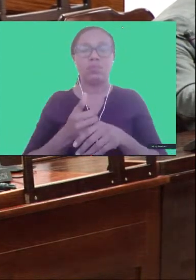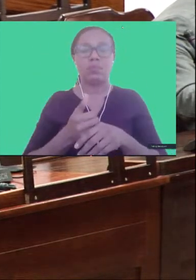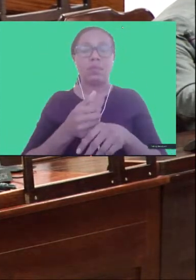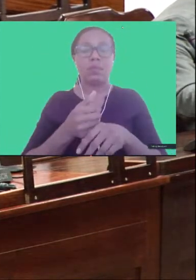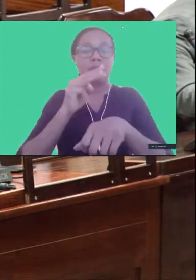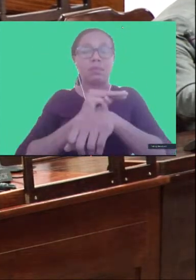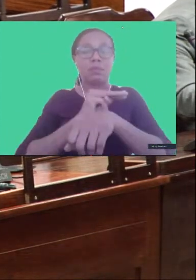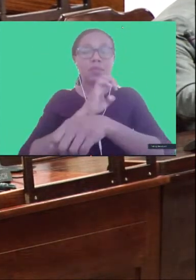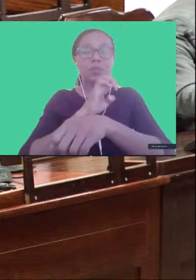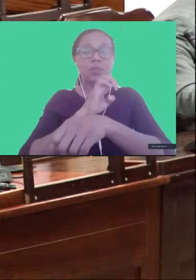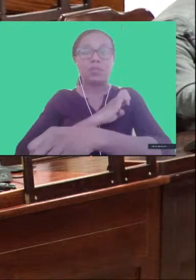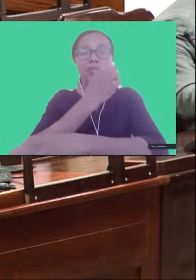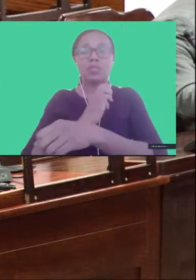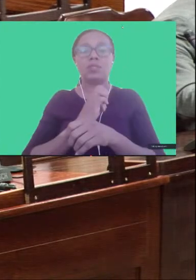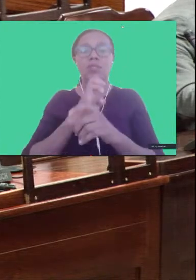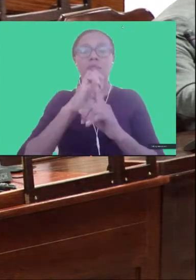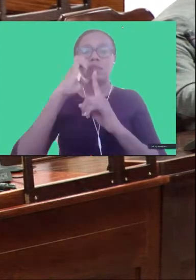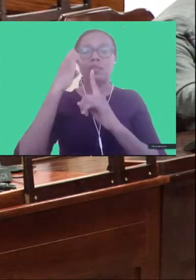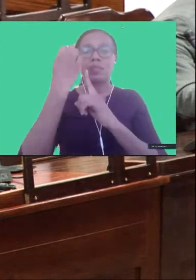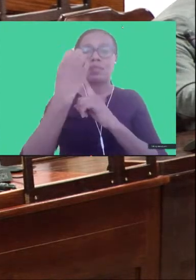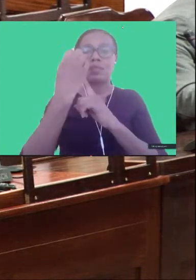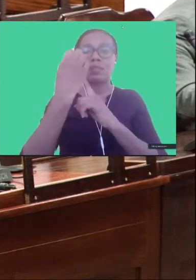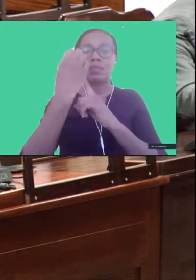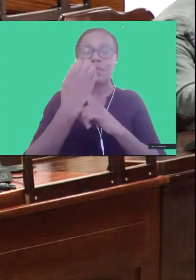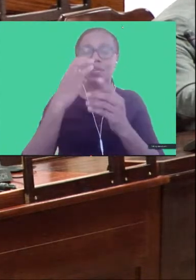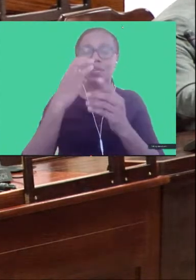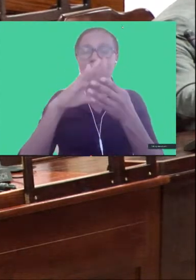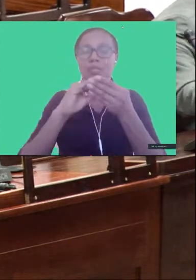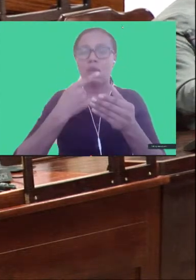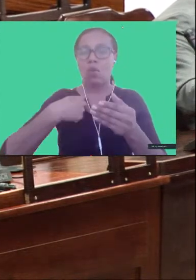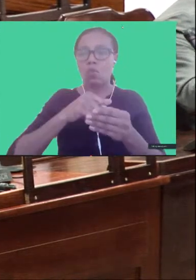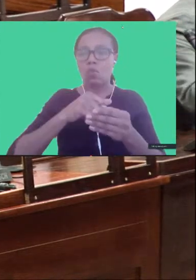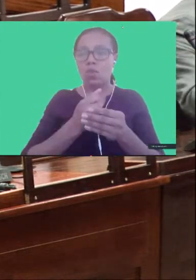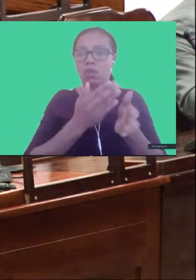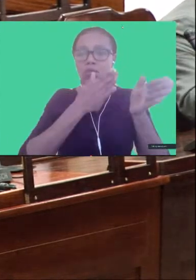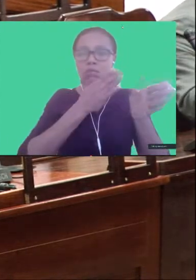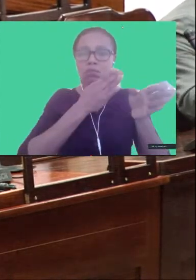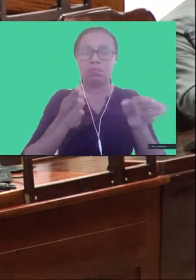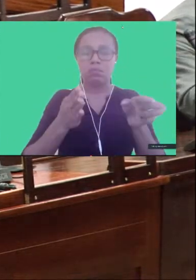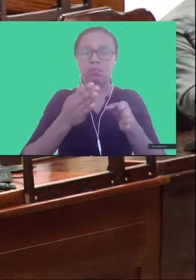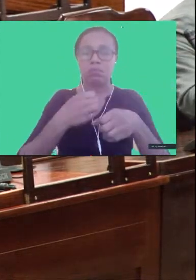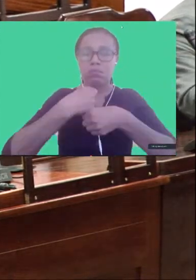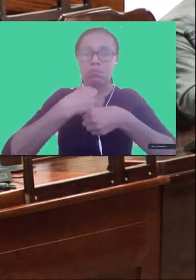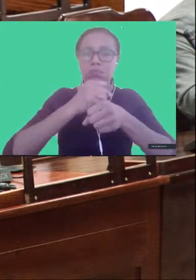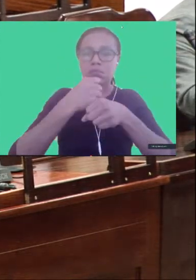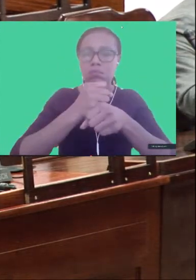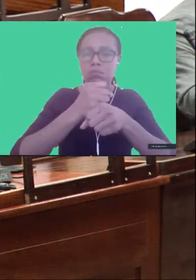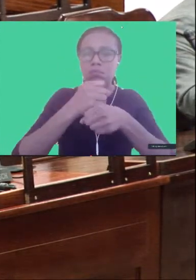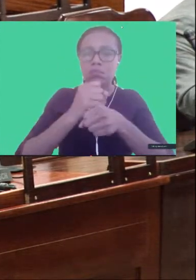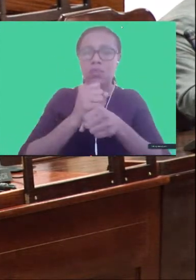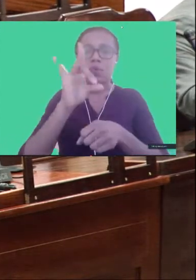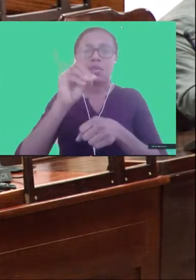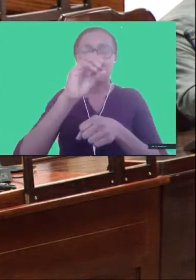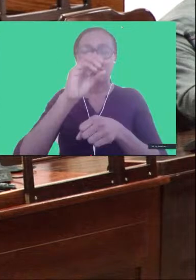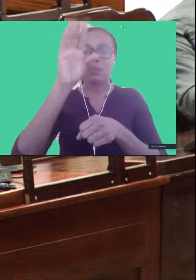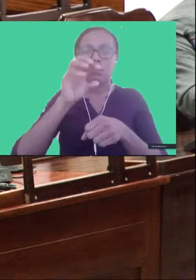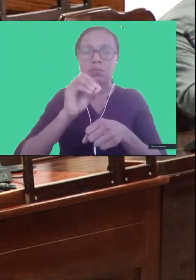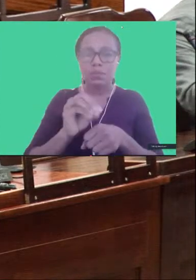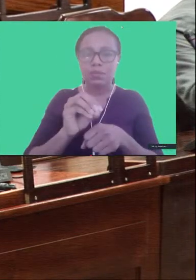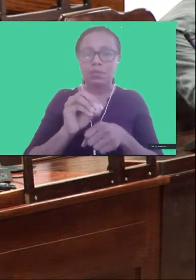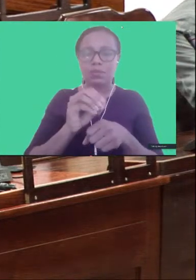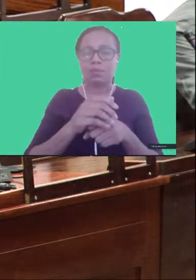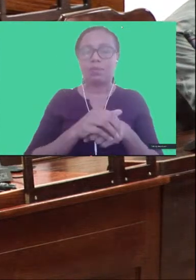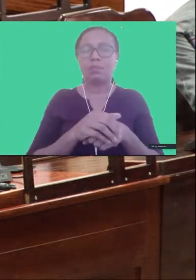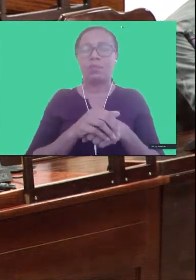of that carbon dioxide. I'm asking you, and I know if you're looking at the 1.6, we can go down to